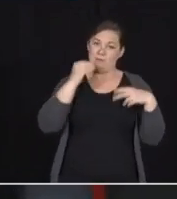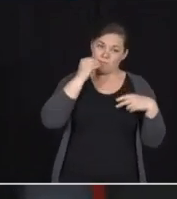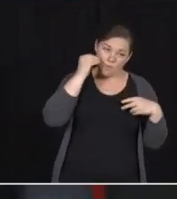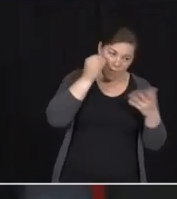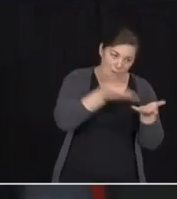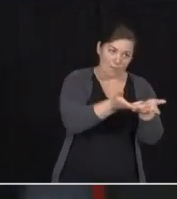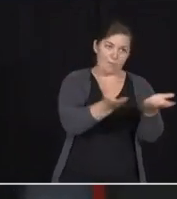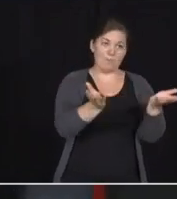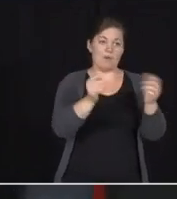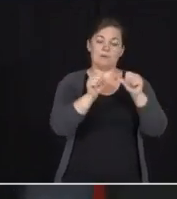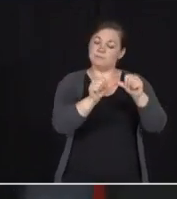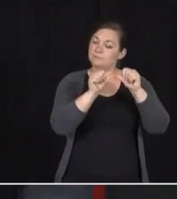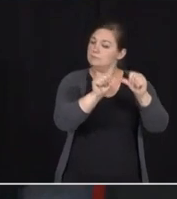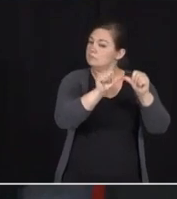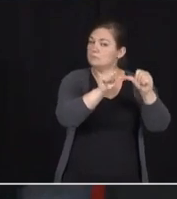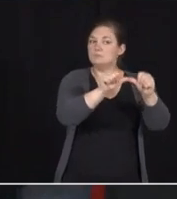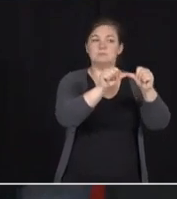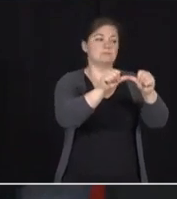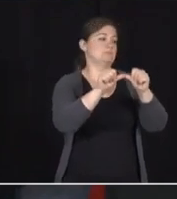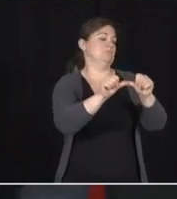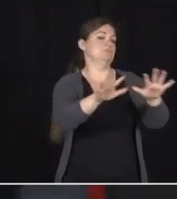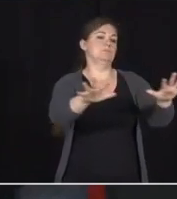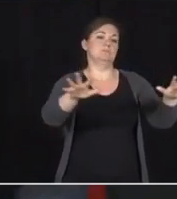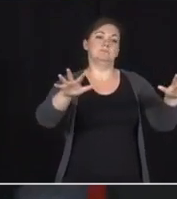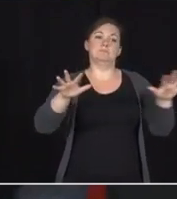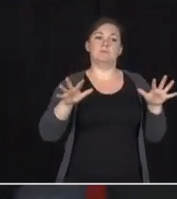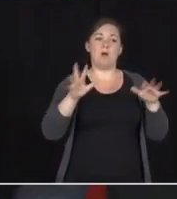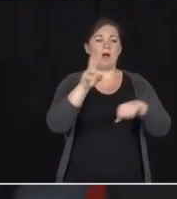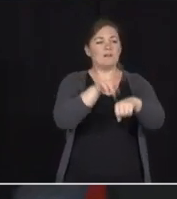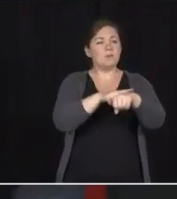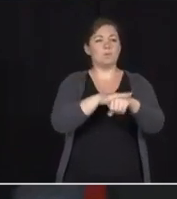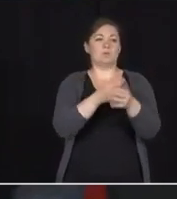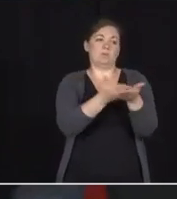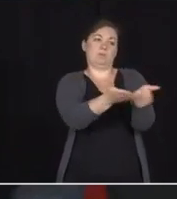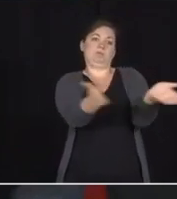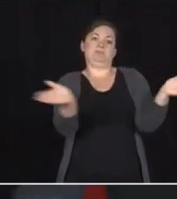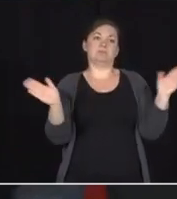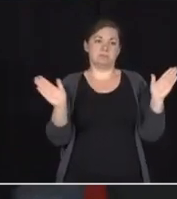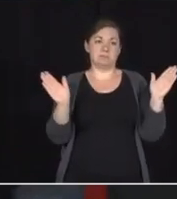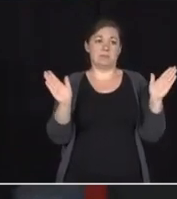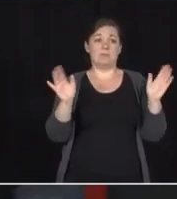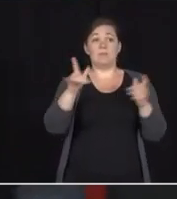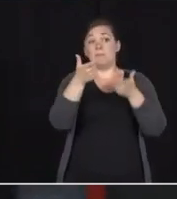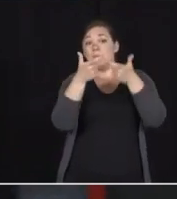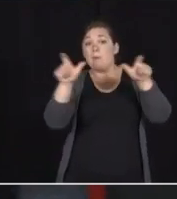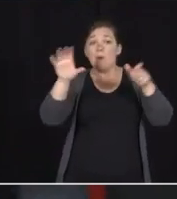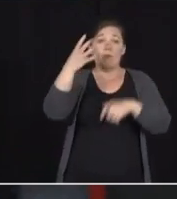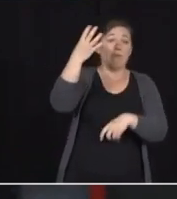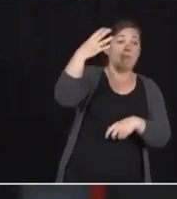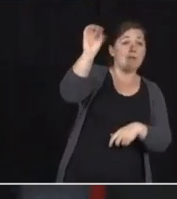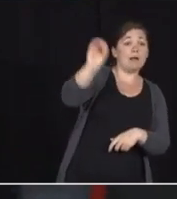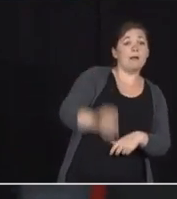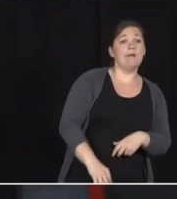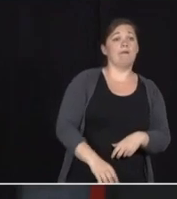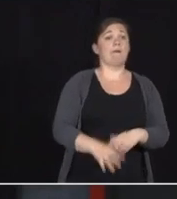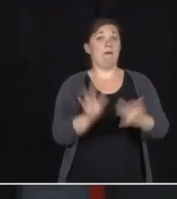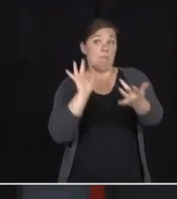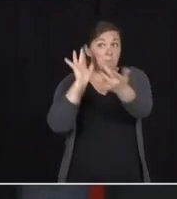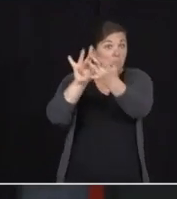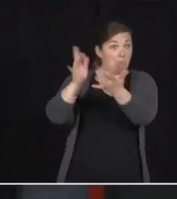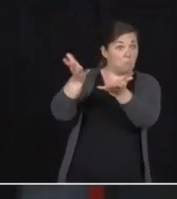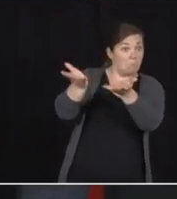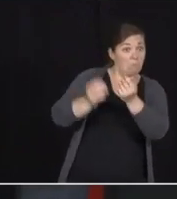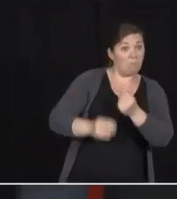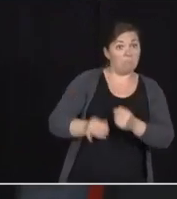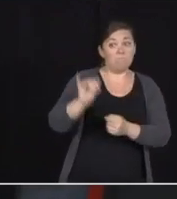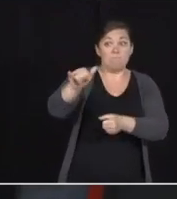keep doing that, and of course testing in the public, going to large employers, making sure that if there are outbreaks in certain areas, we